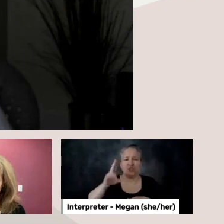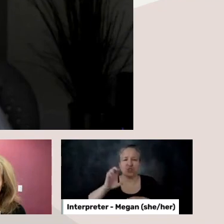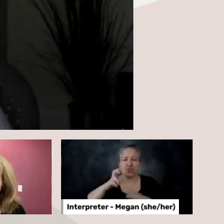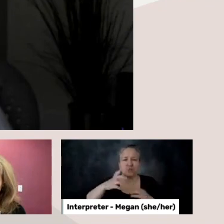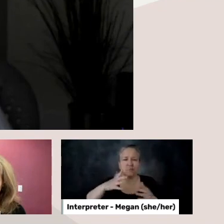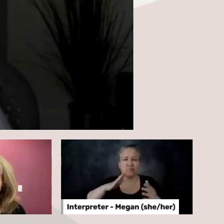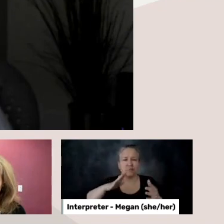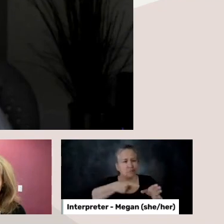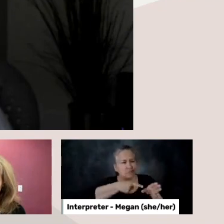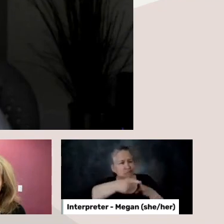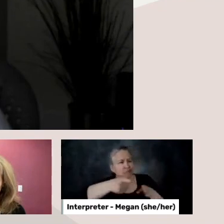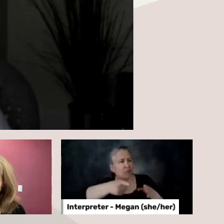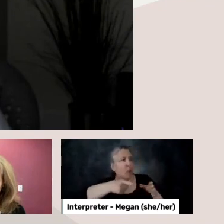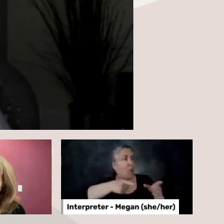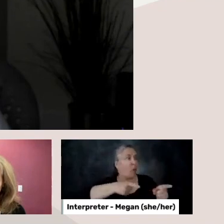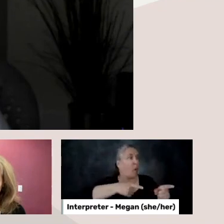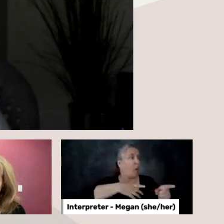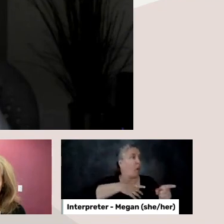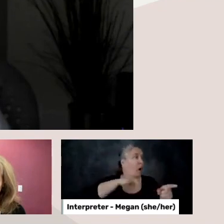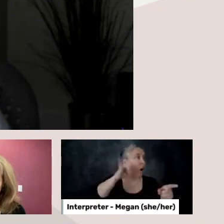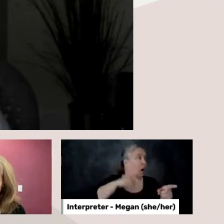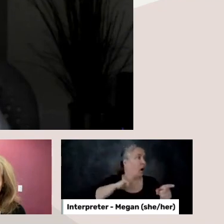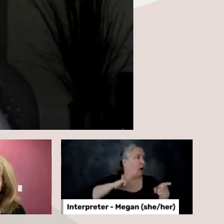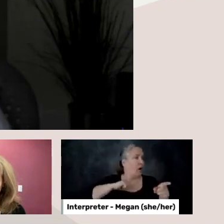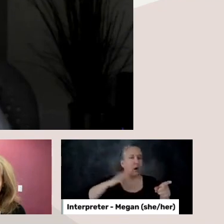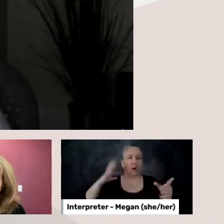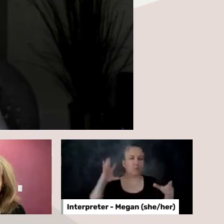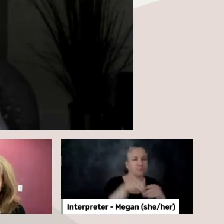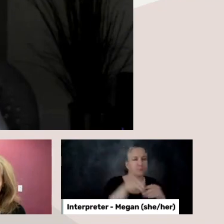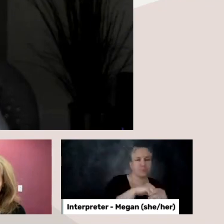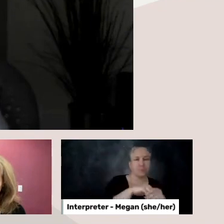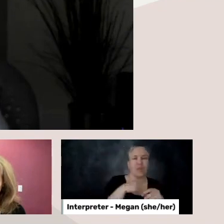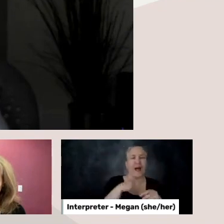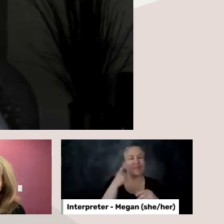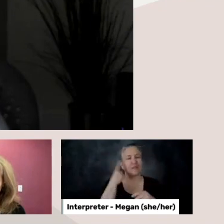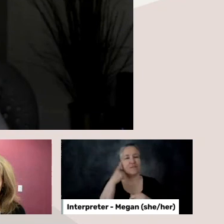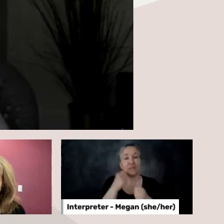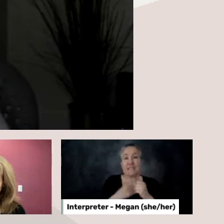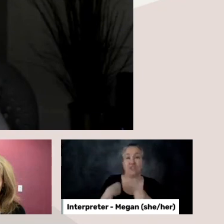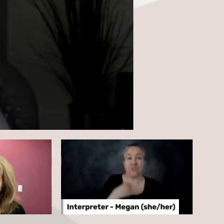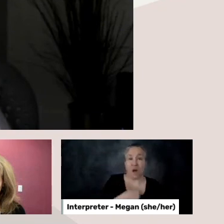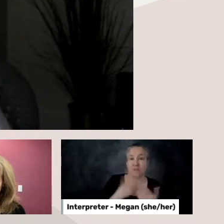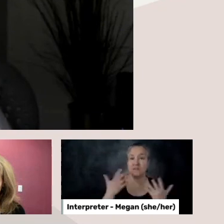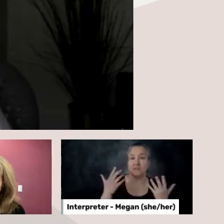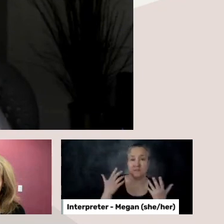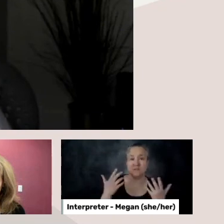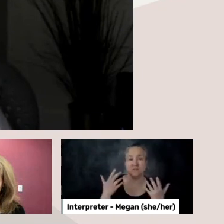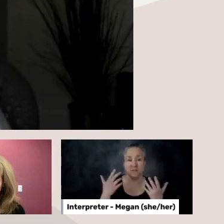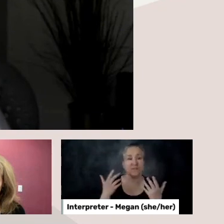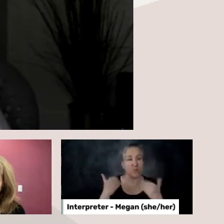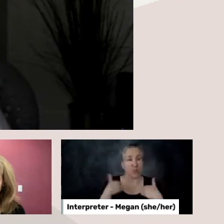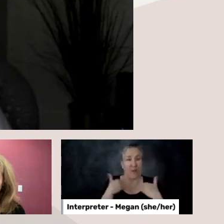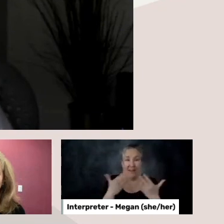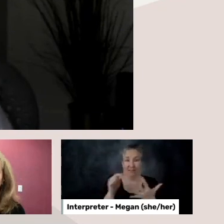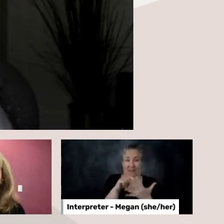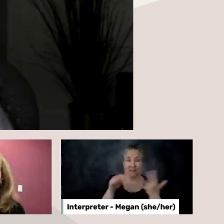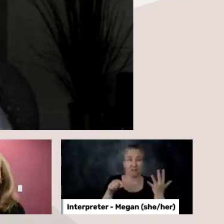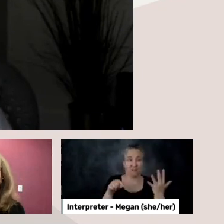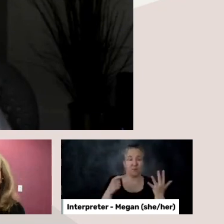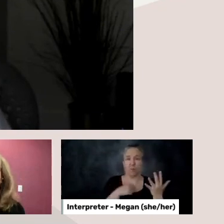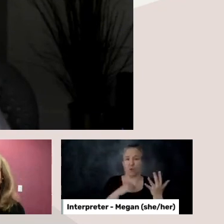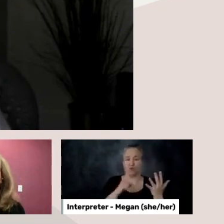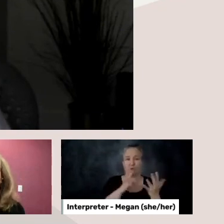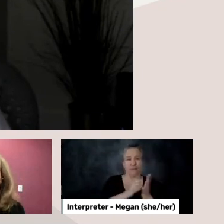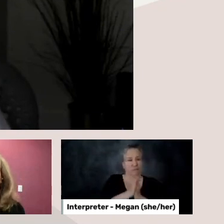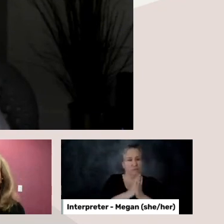it that lights you up, you know? And then I think for each of us, there are things that we're really